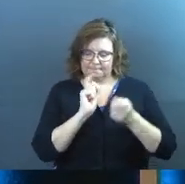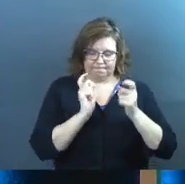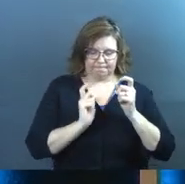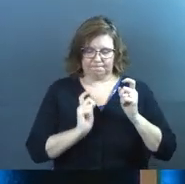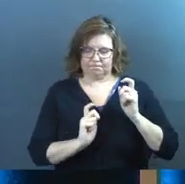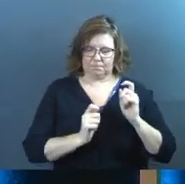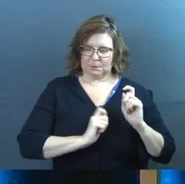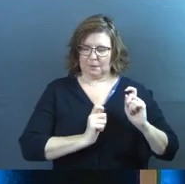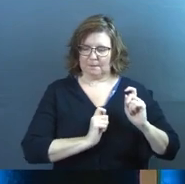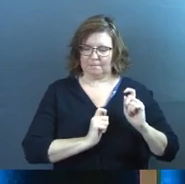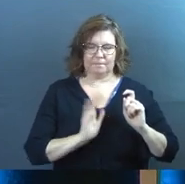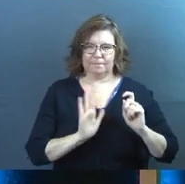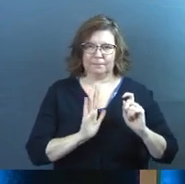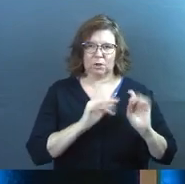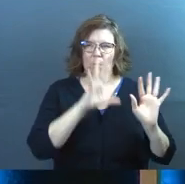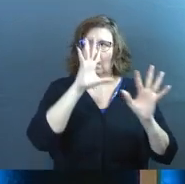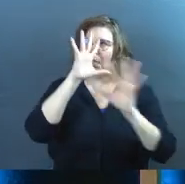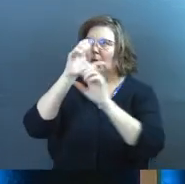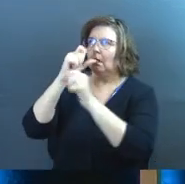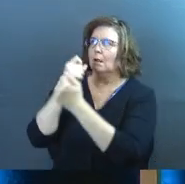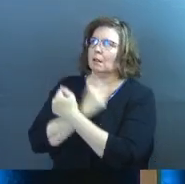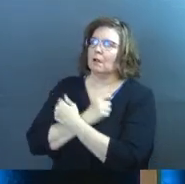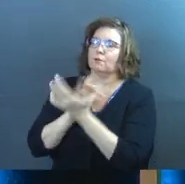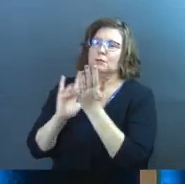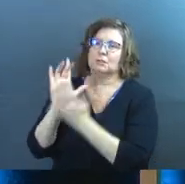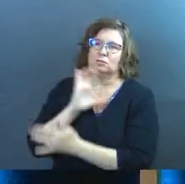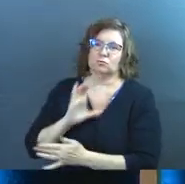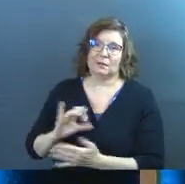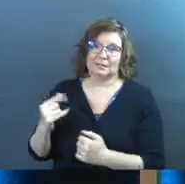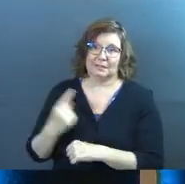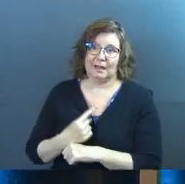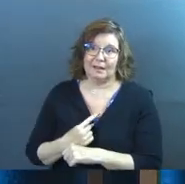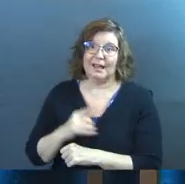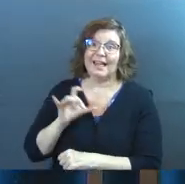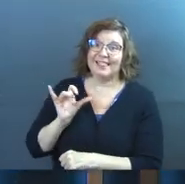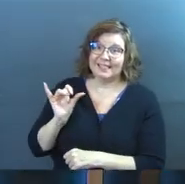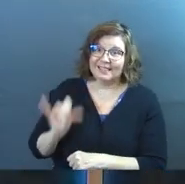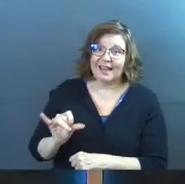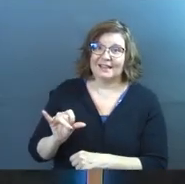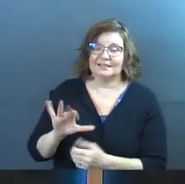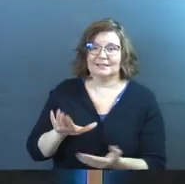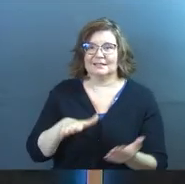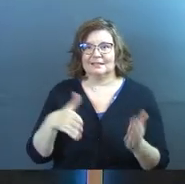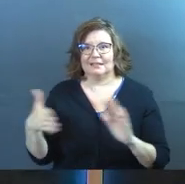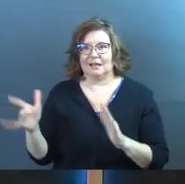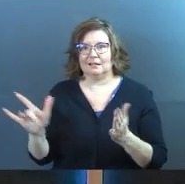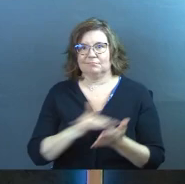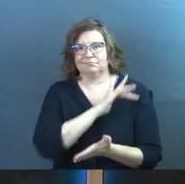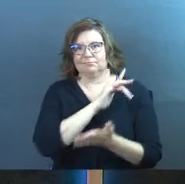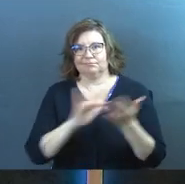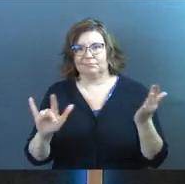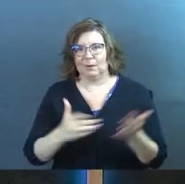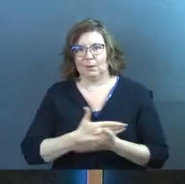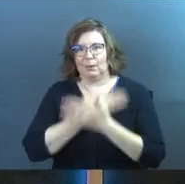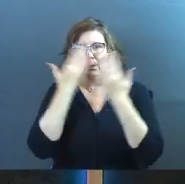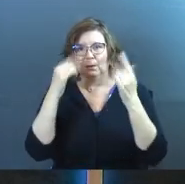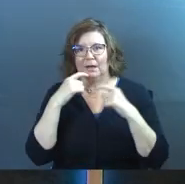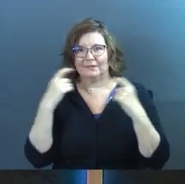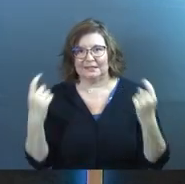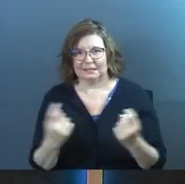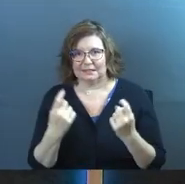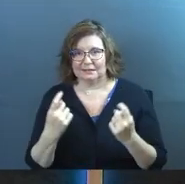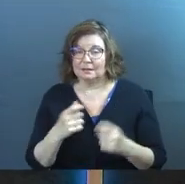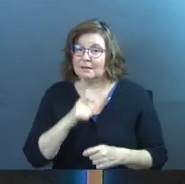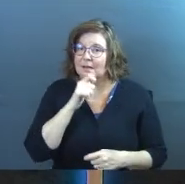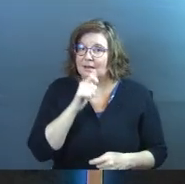life right, it's about you falling in love with Jesus Christ today. And that's the death of sin. That's the way that it works.